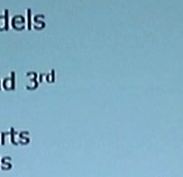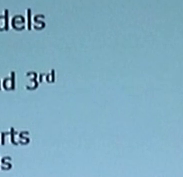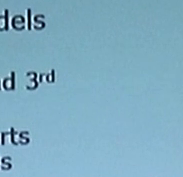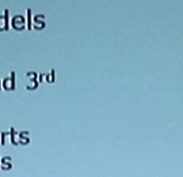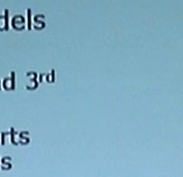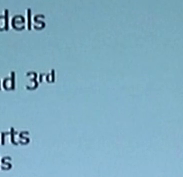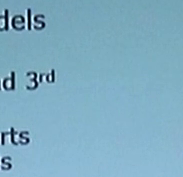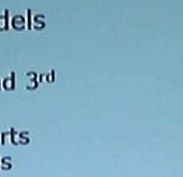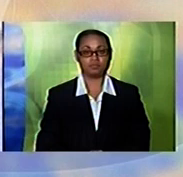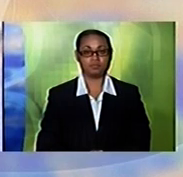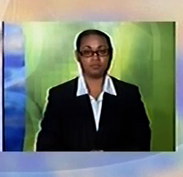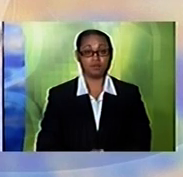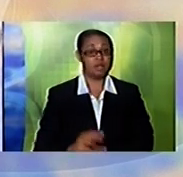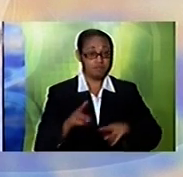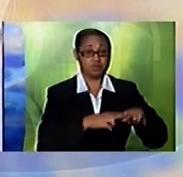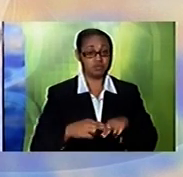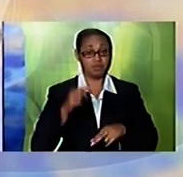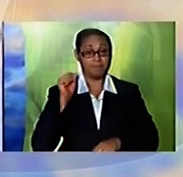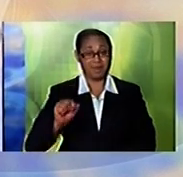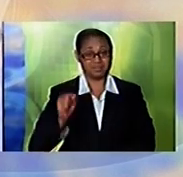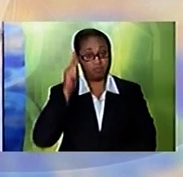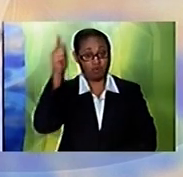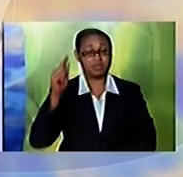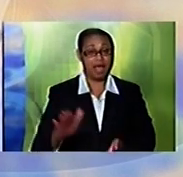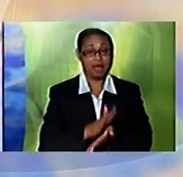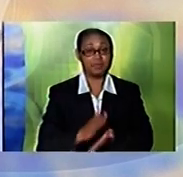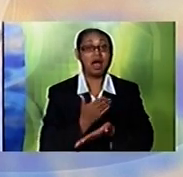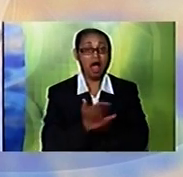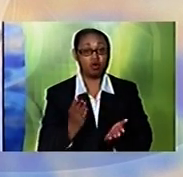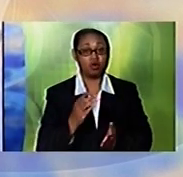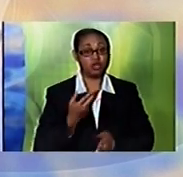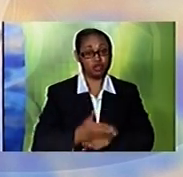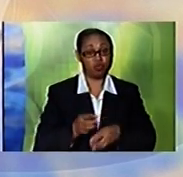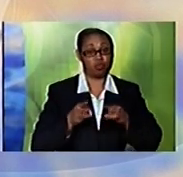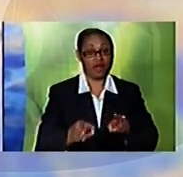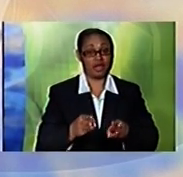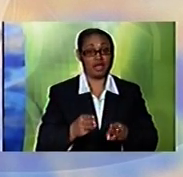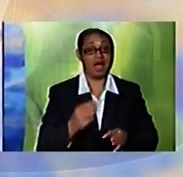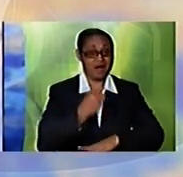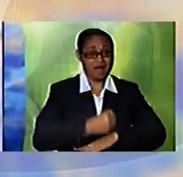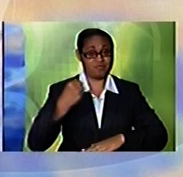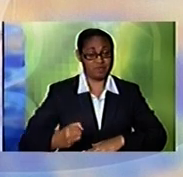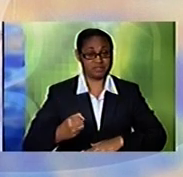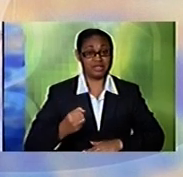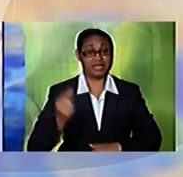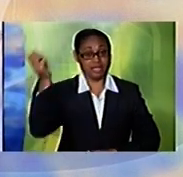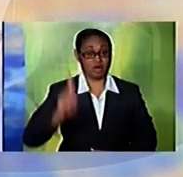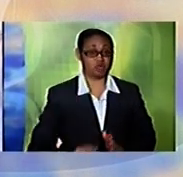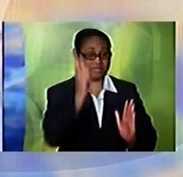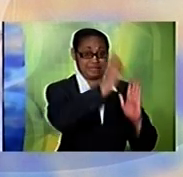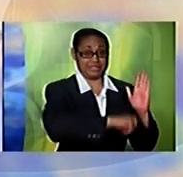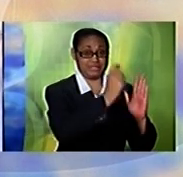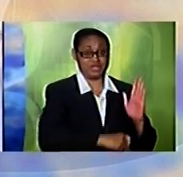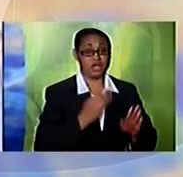electricity demand. Fiji Bus Operators are happy with the new initiative implemented by government on e-ticketing. The